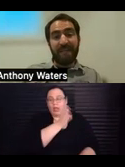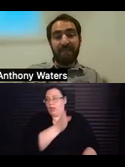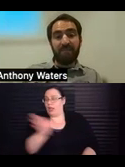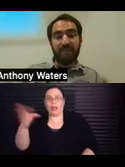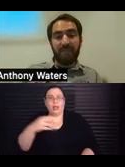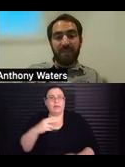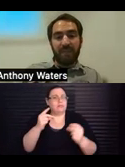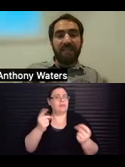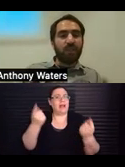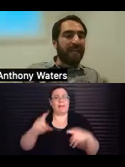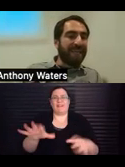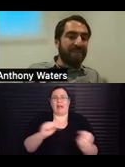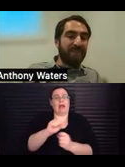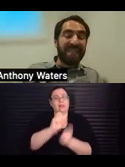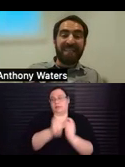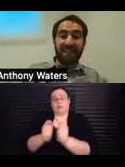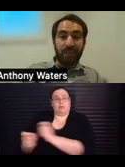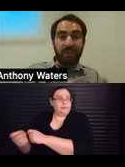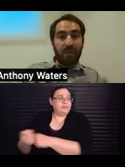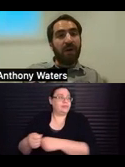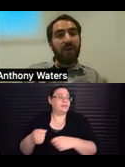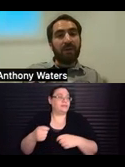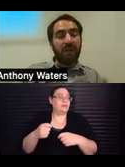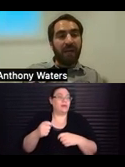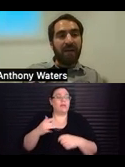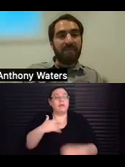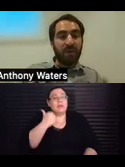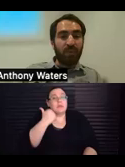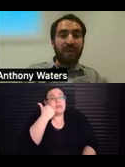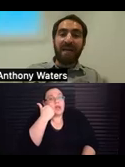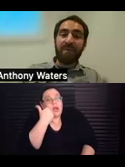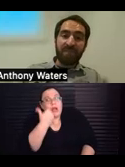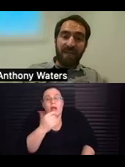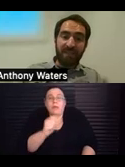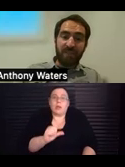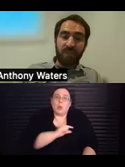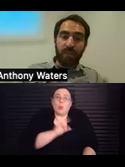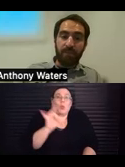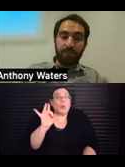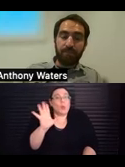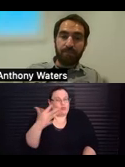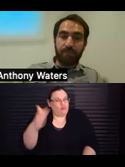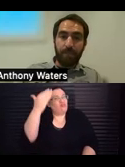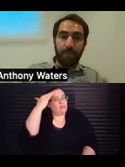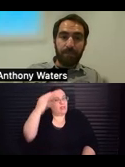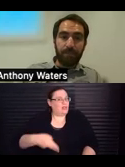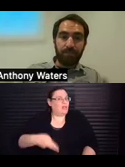of time. Shame and guilt are known high-risk factors as well.